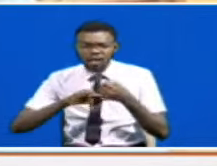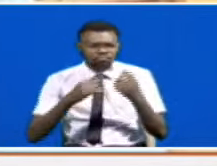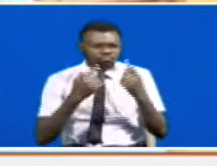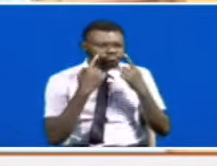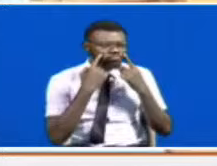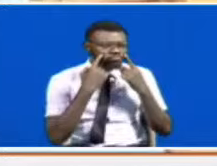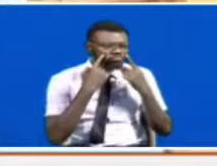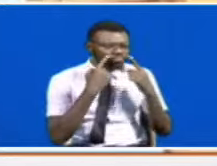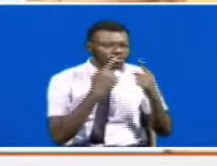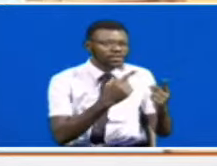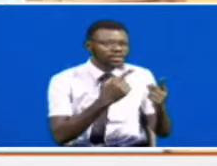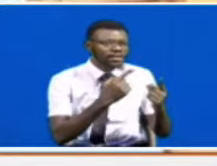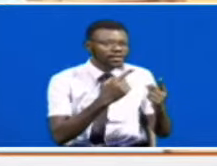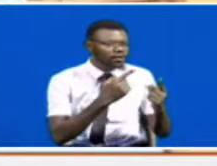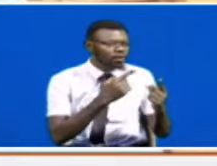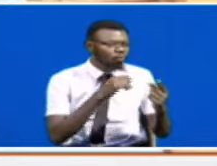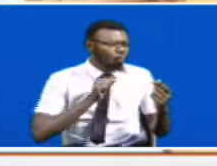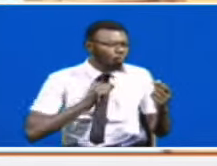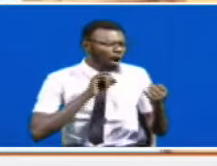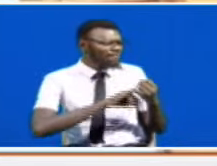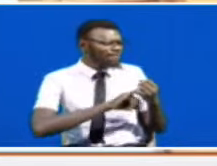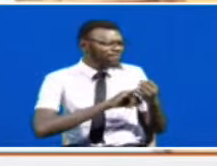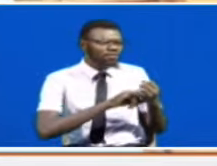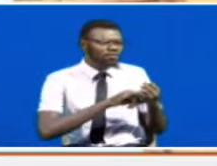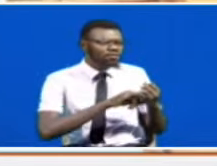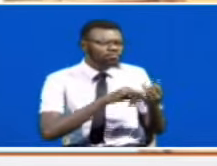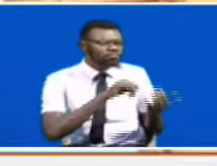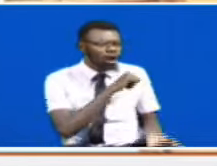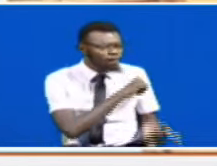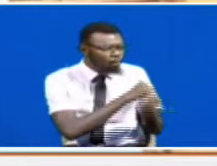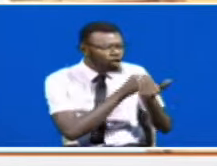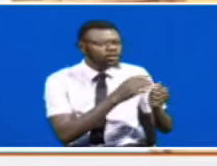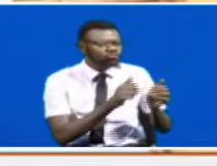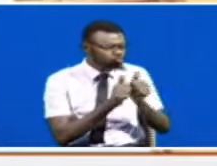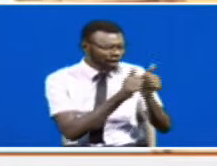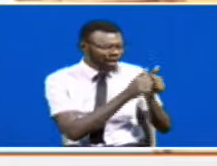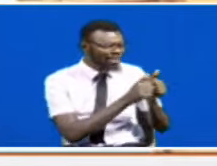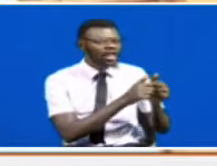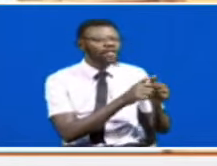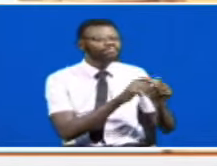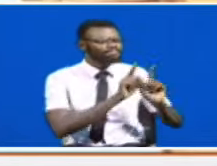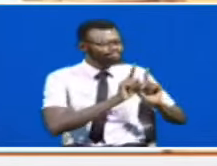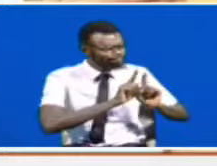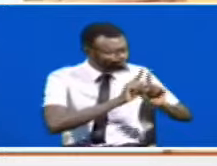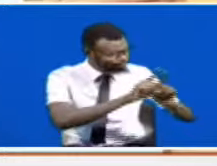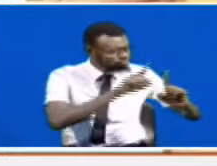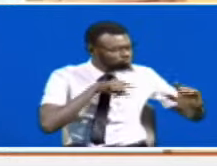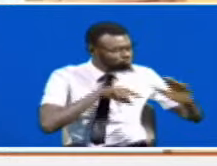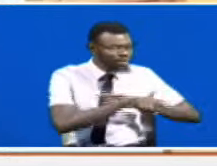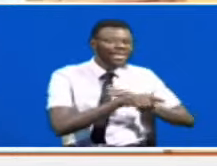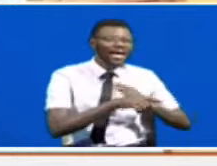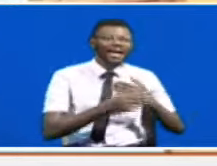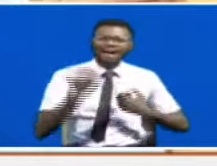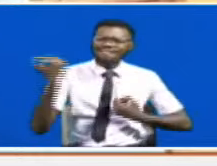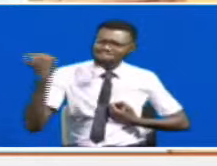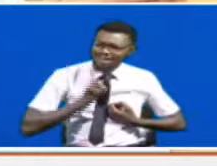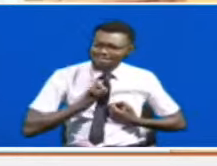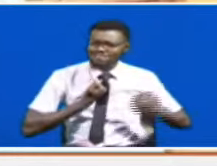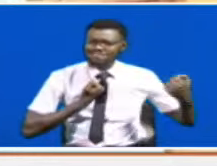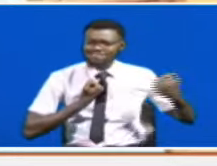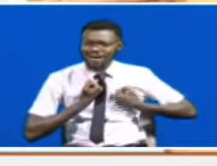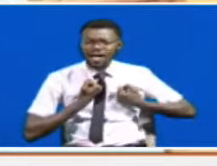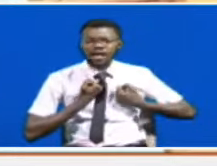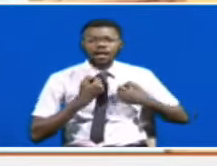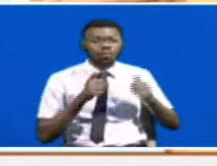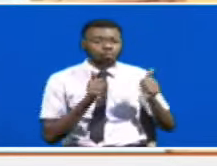kazi, akamsukuma akakuja na yeye huku kwa mali ya Melent. Akamdunga na visu na yule jamaa walikuwa